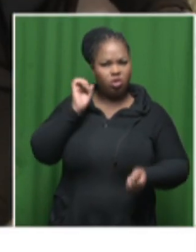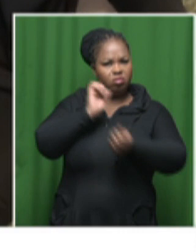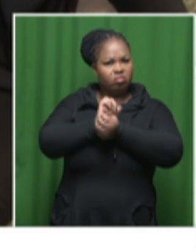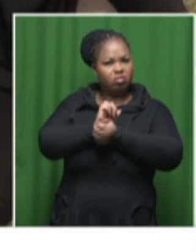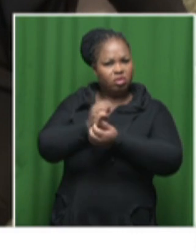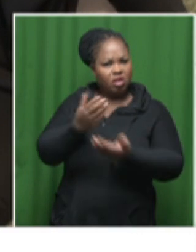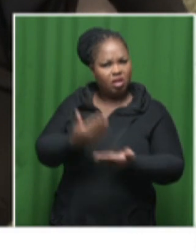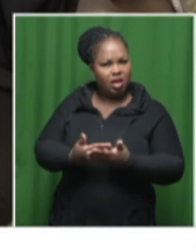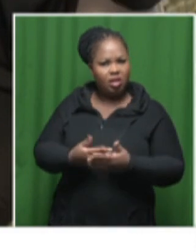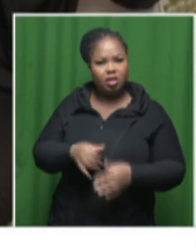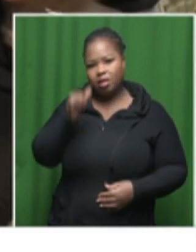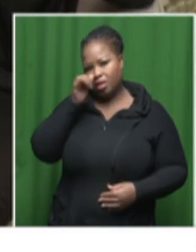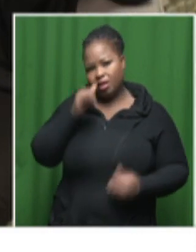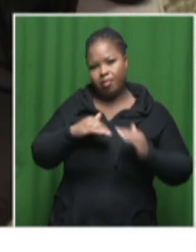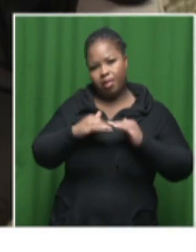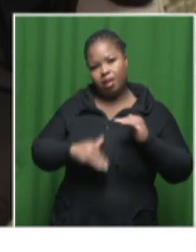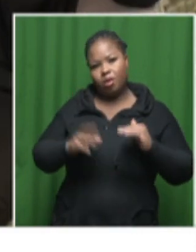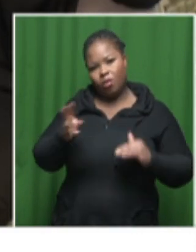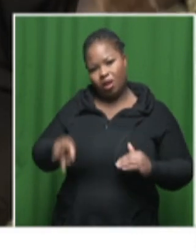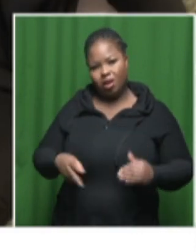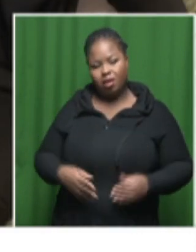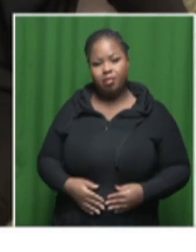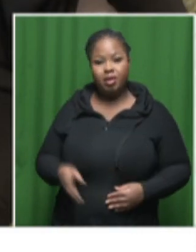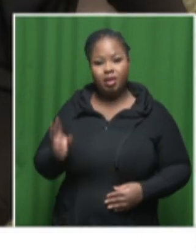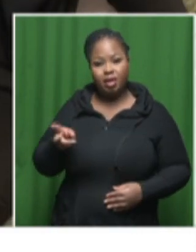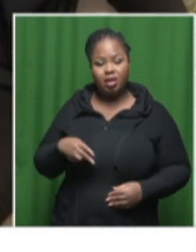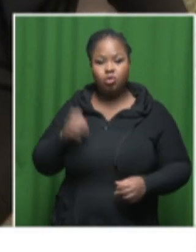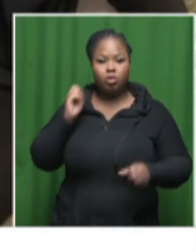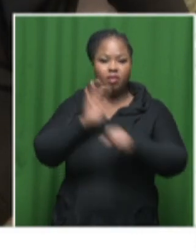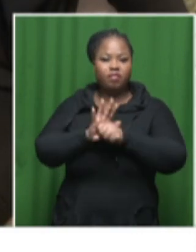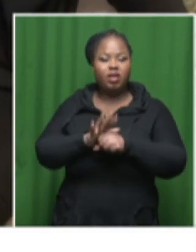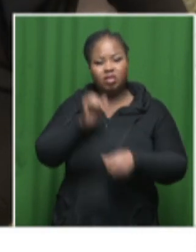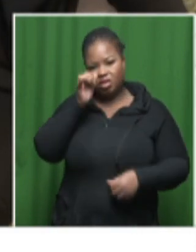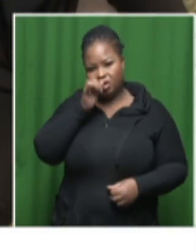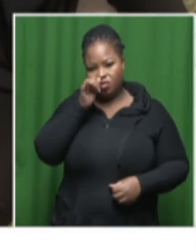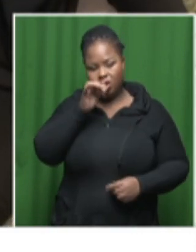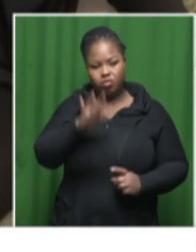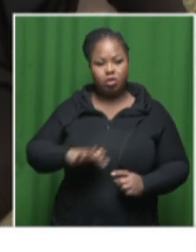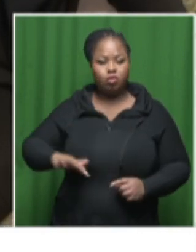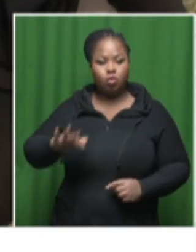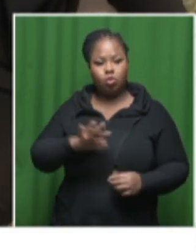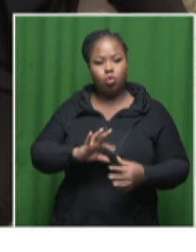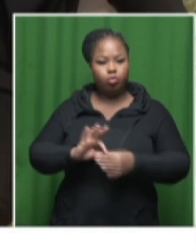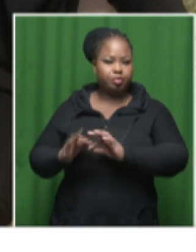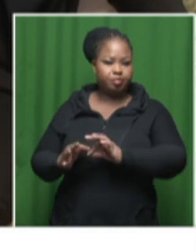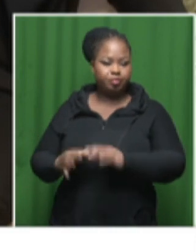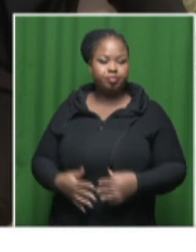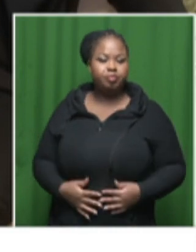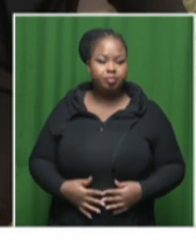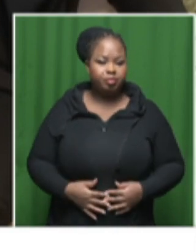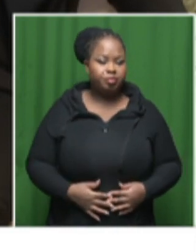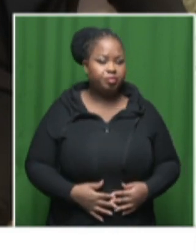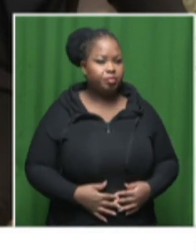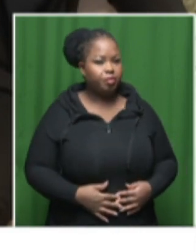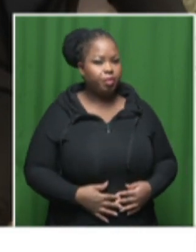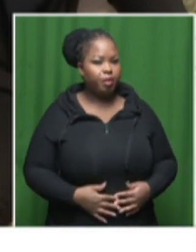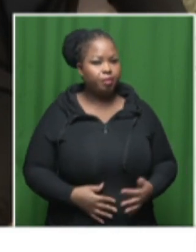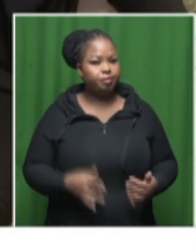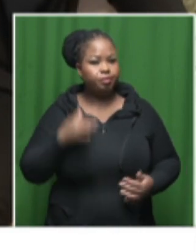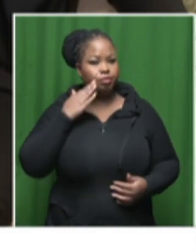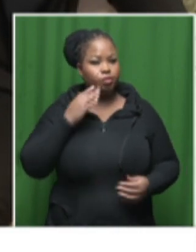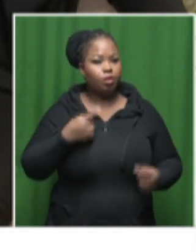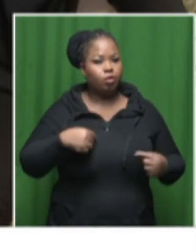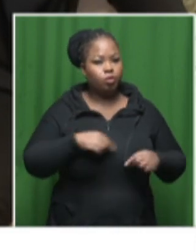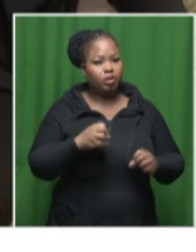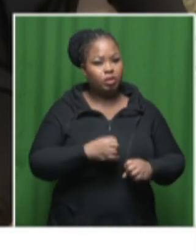it will reduce the crime, but it will also affect the entire crime rate in the whole value chain. So when we started